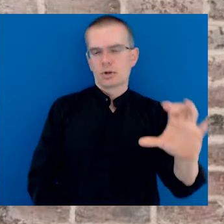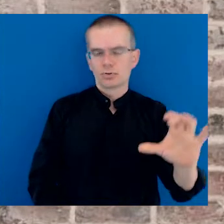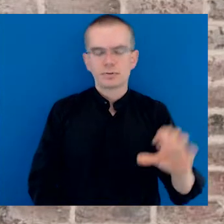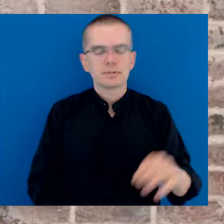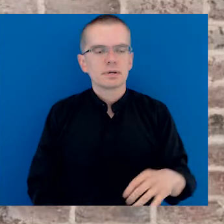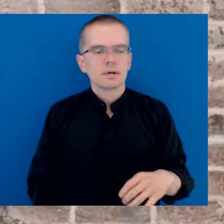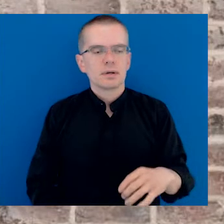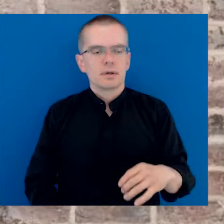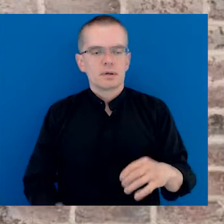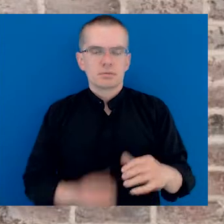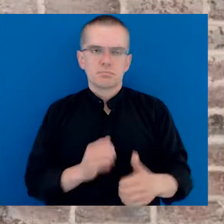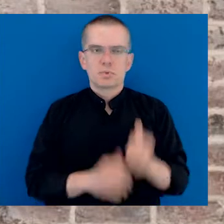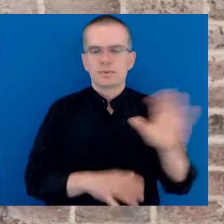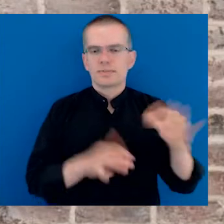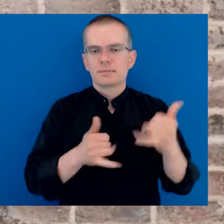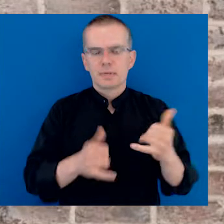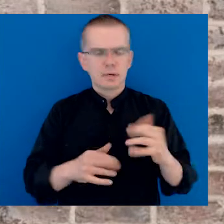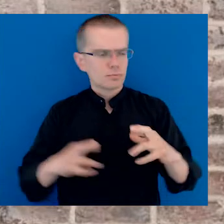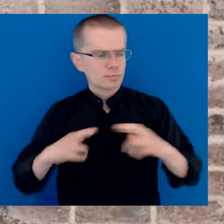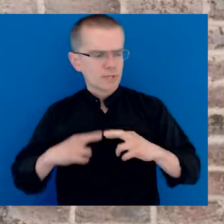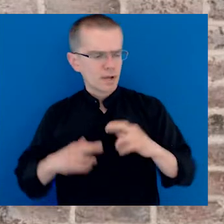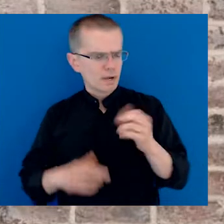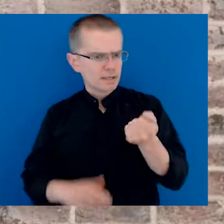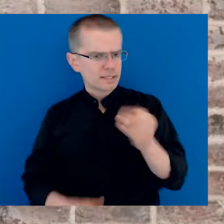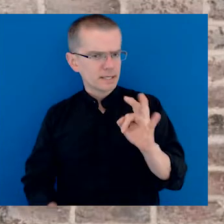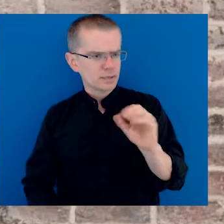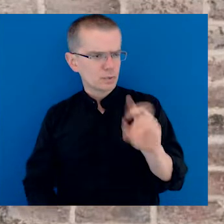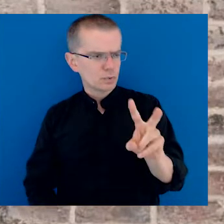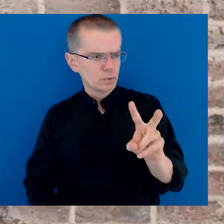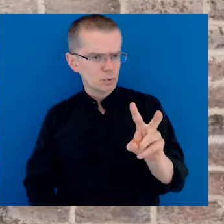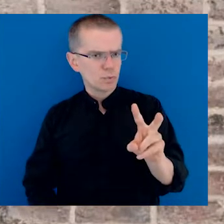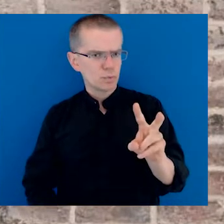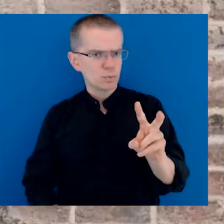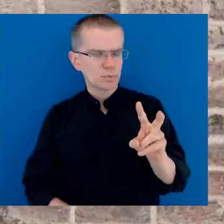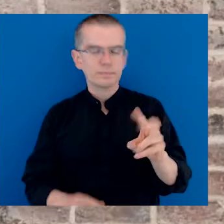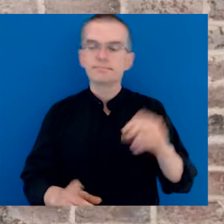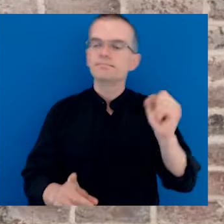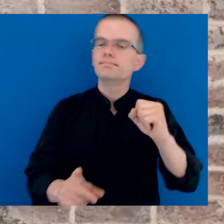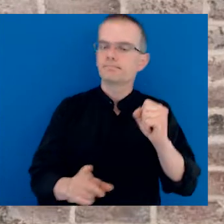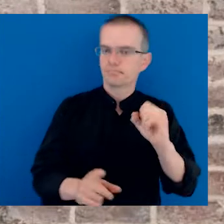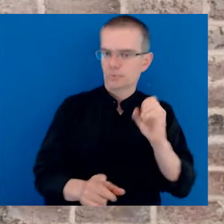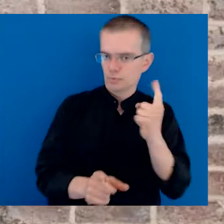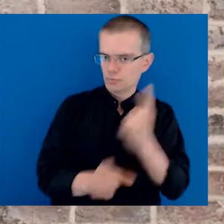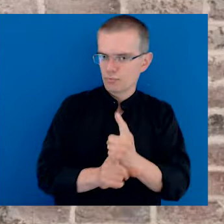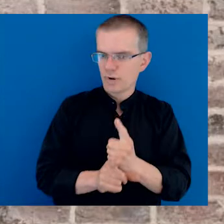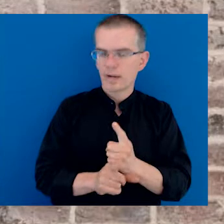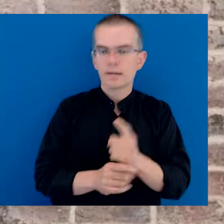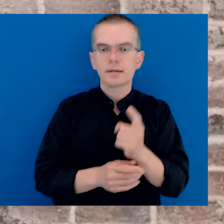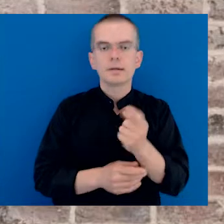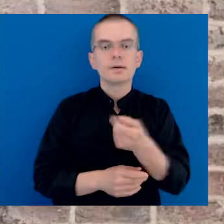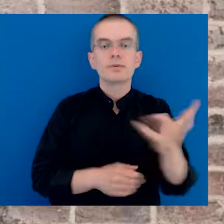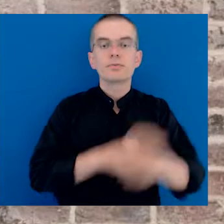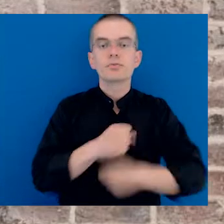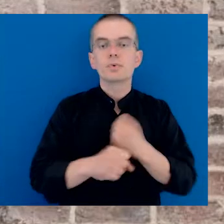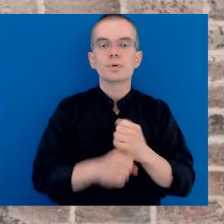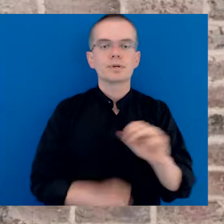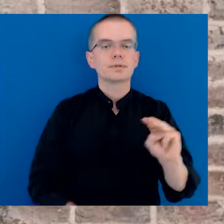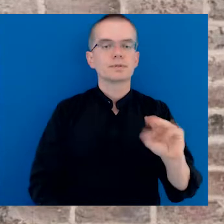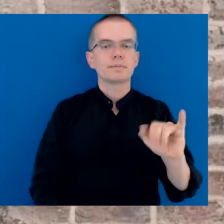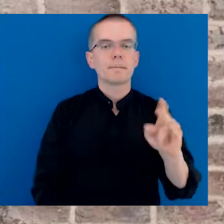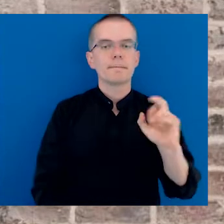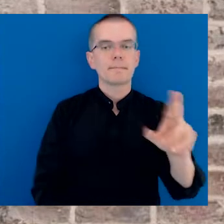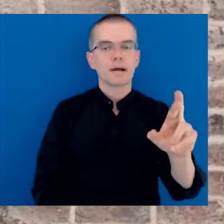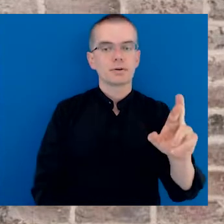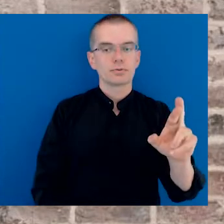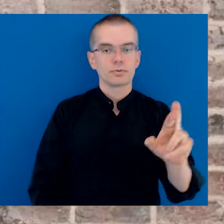and he retired in 1902. Isn't that right, Eric? That's right. He actually then played a couple of years in the minor leagues after